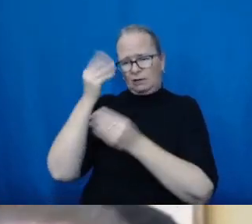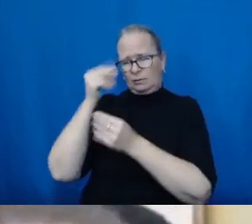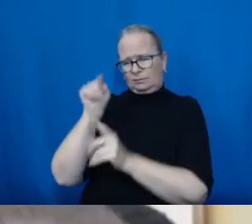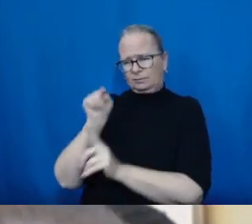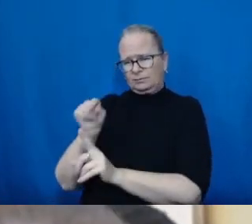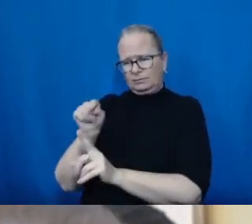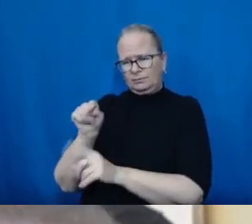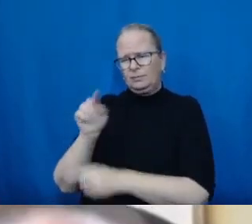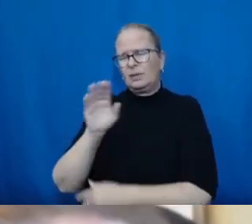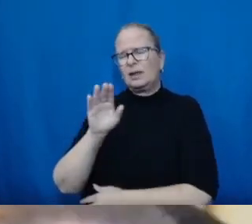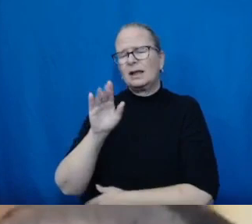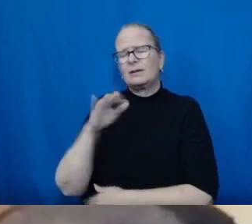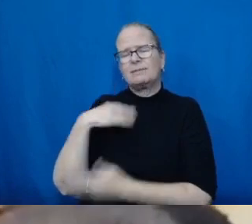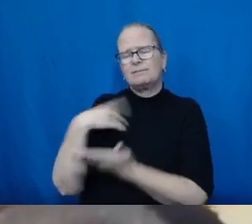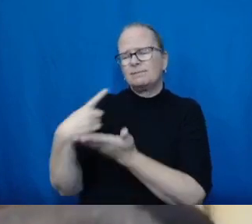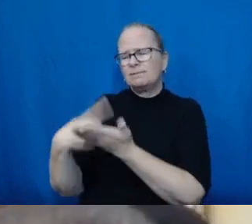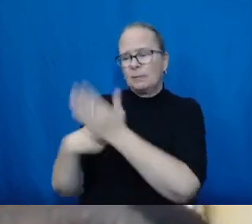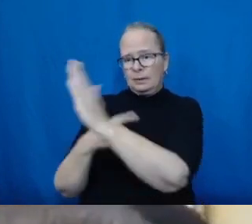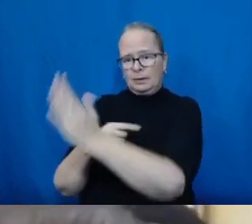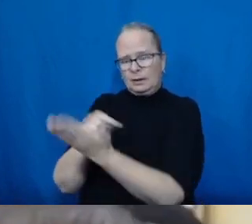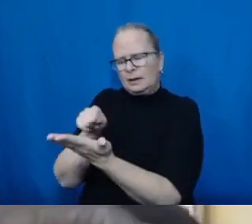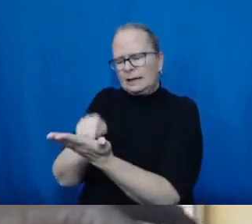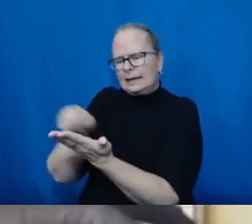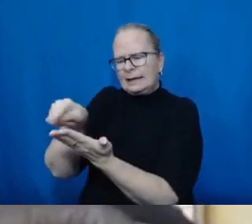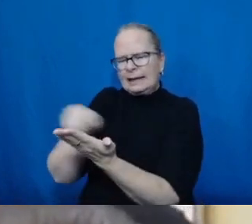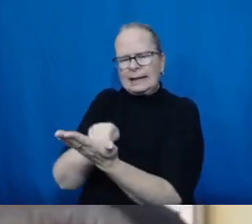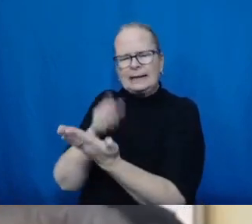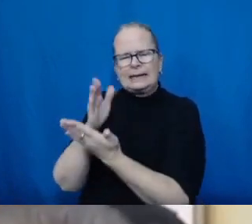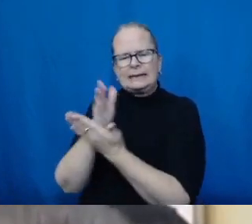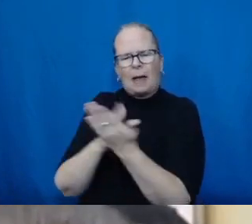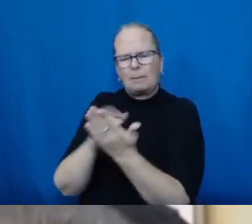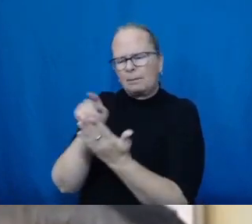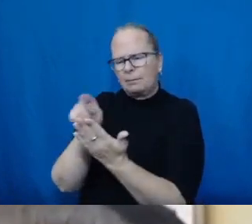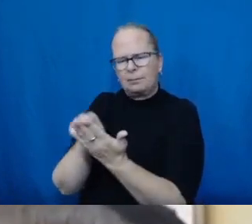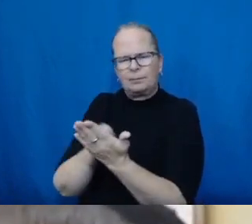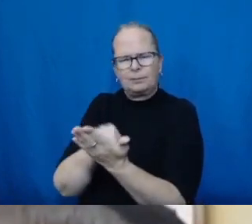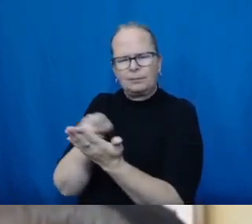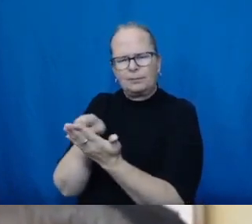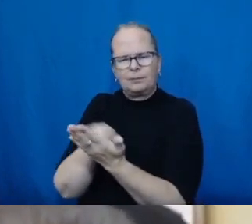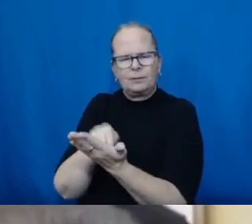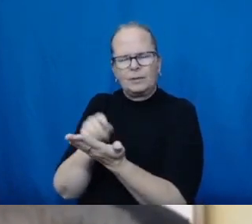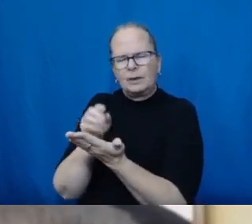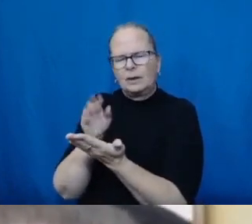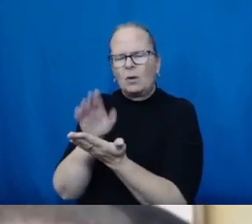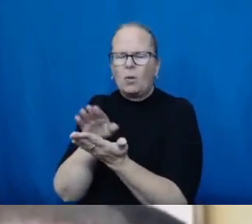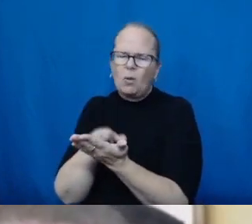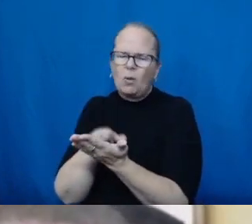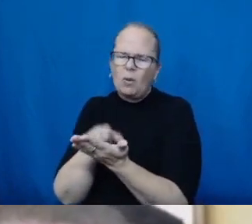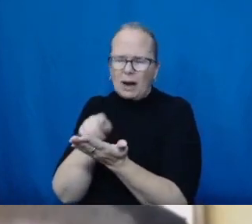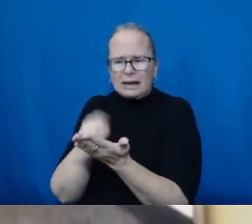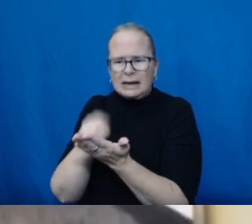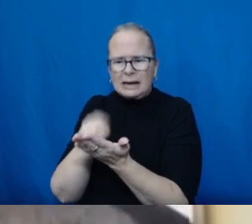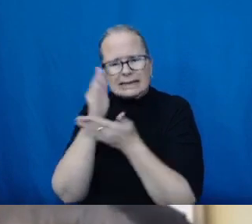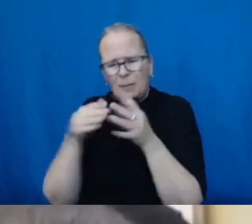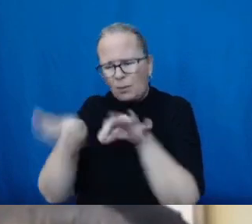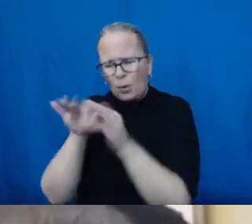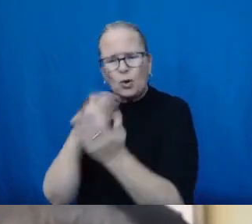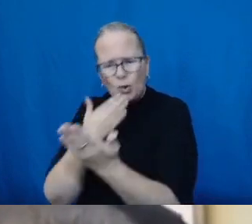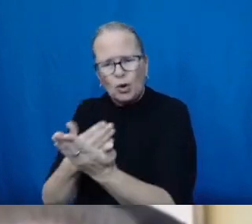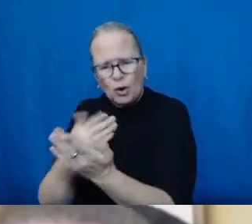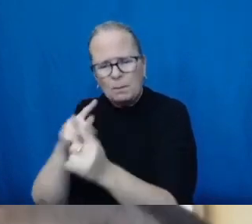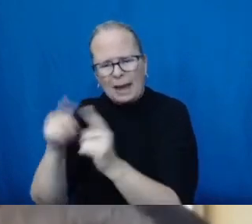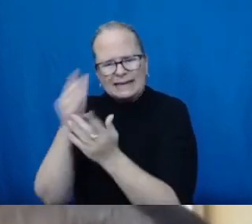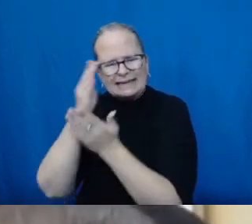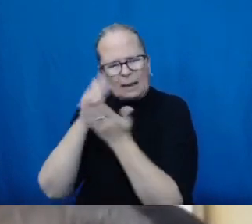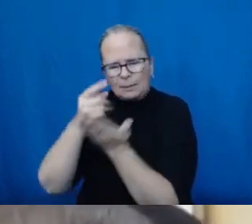sort of erased when we just say, oh, we need to address vaccine misinformation. It's sort of an oversimplification of the process. This is a complex issue. We